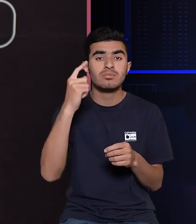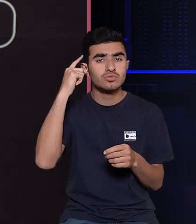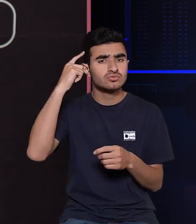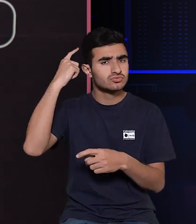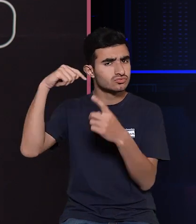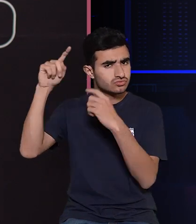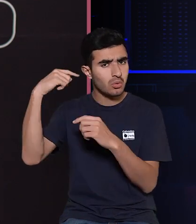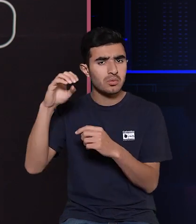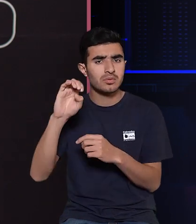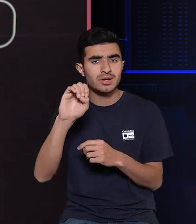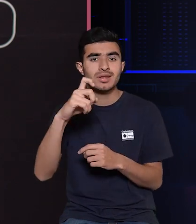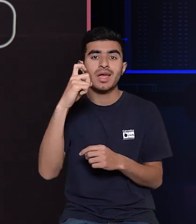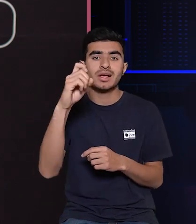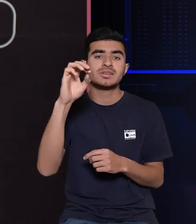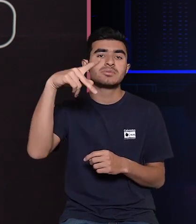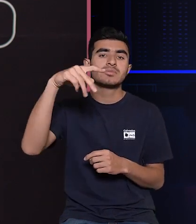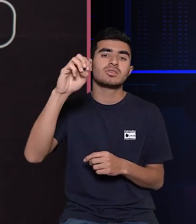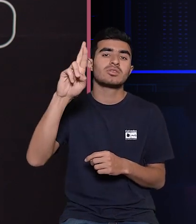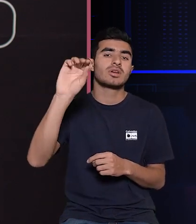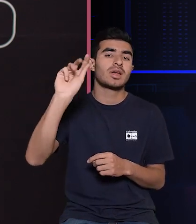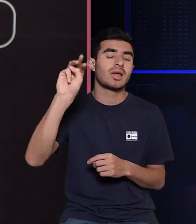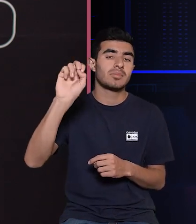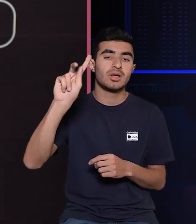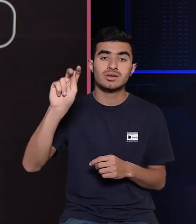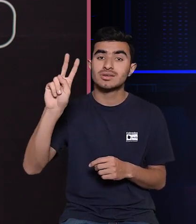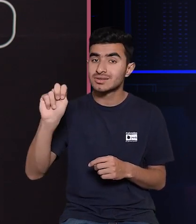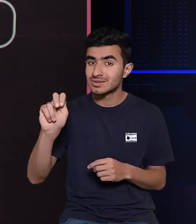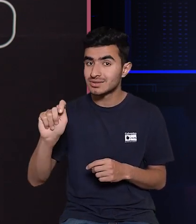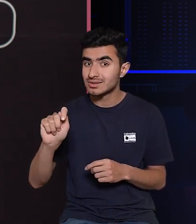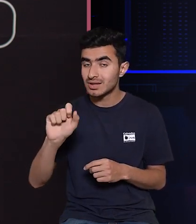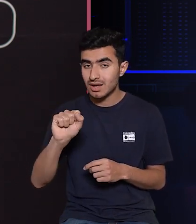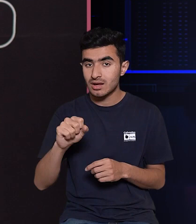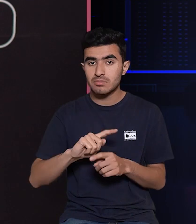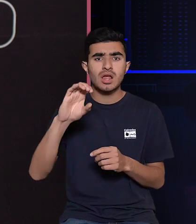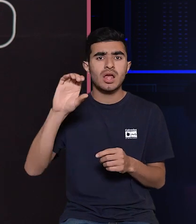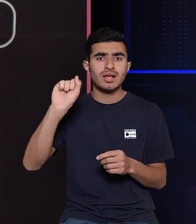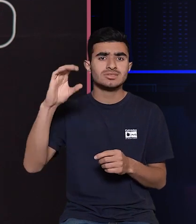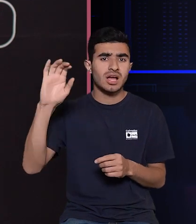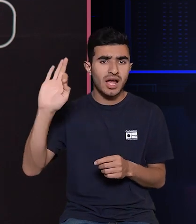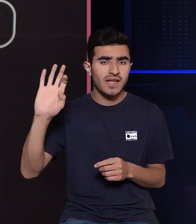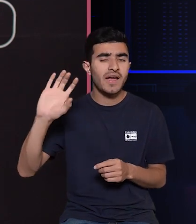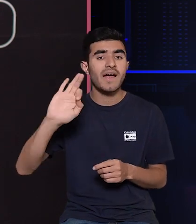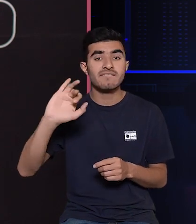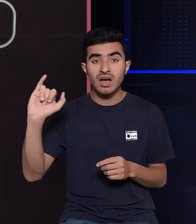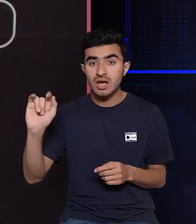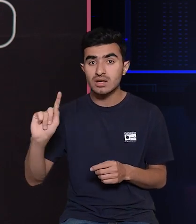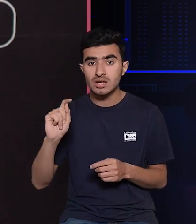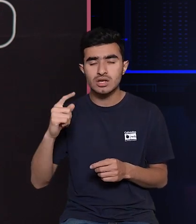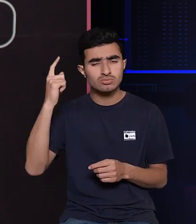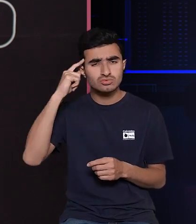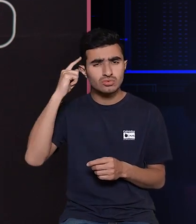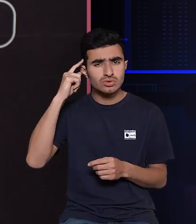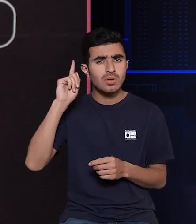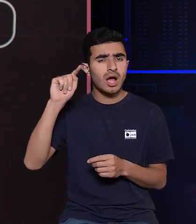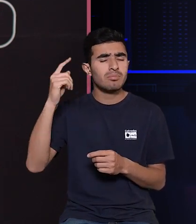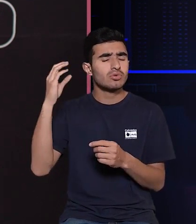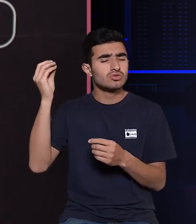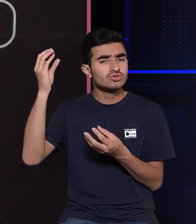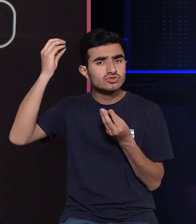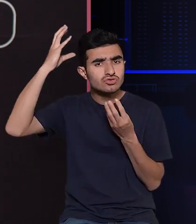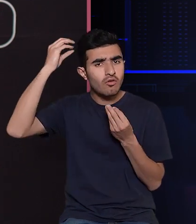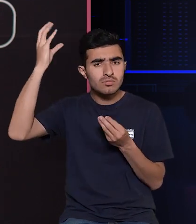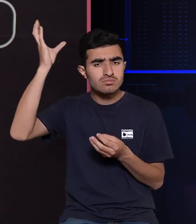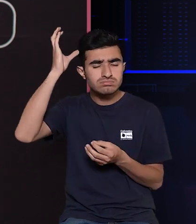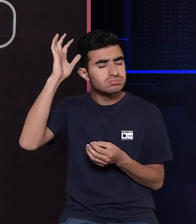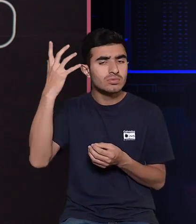genre in which you have thought experiments, but what you're doing is, science fiction pushes at the boundaries of